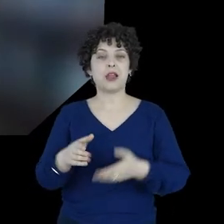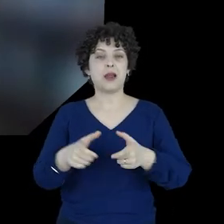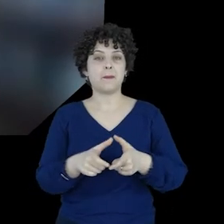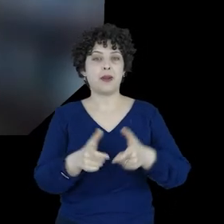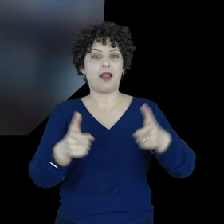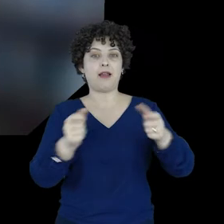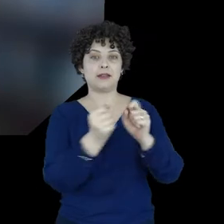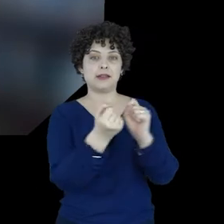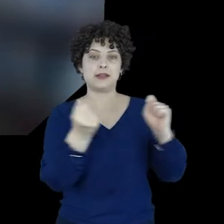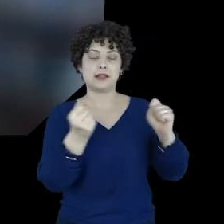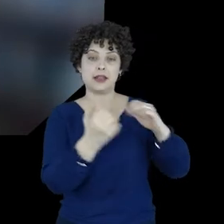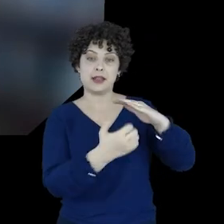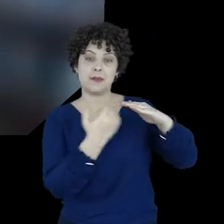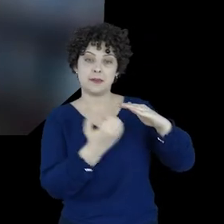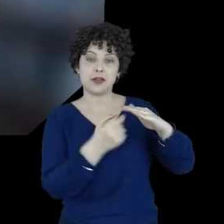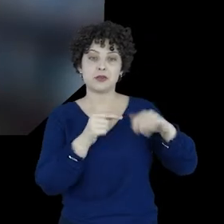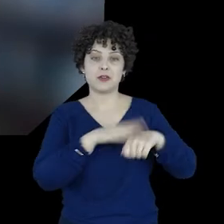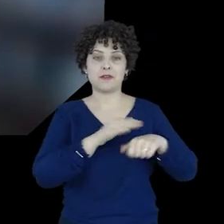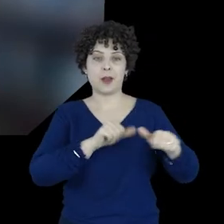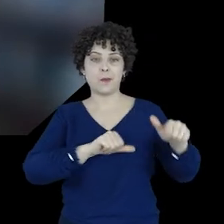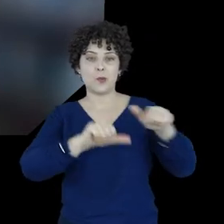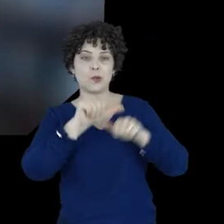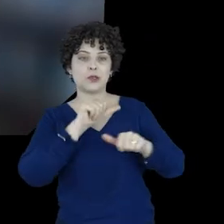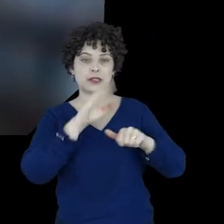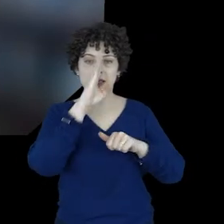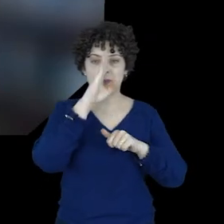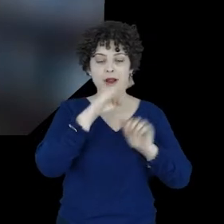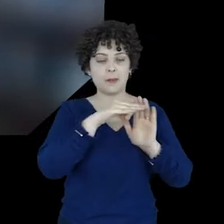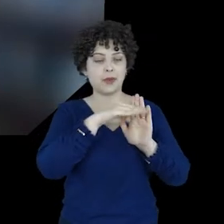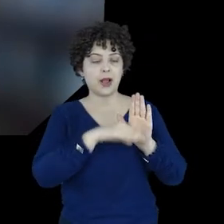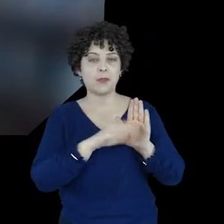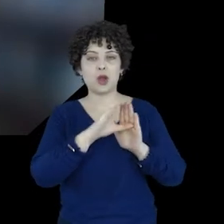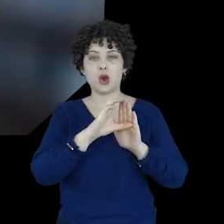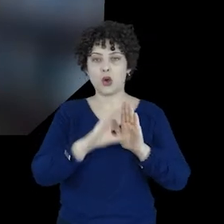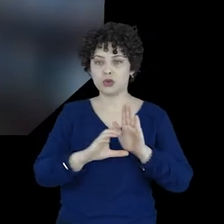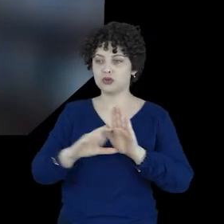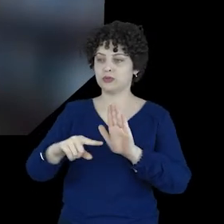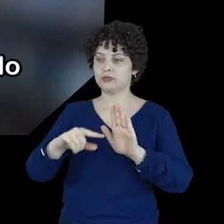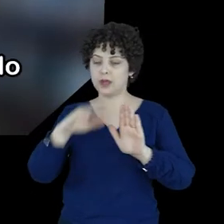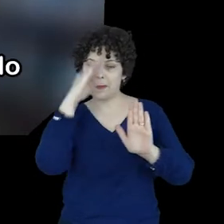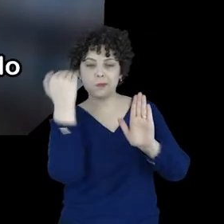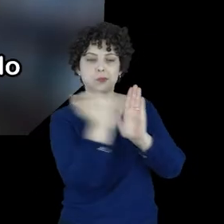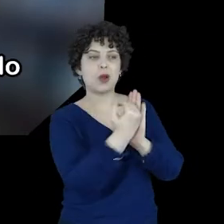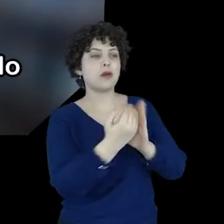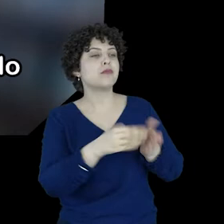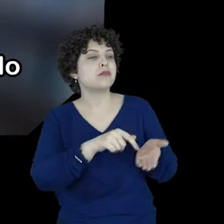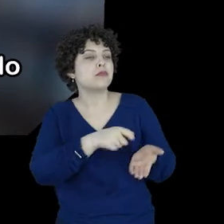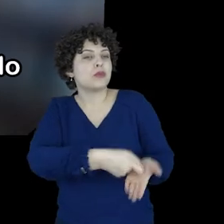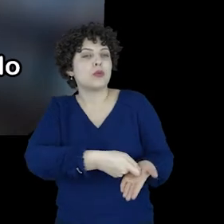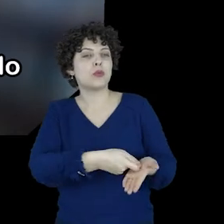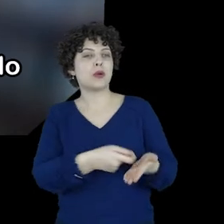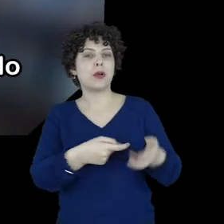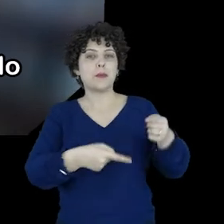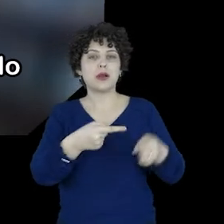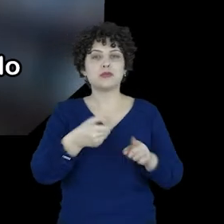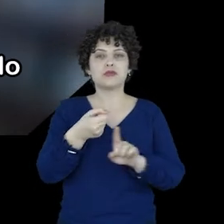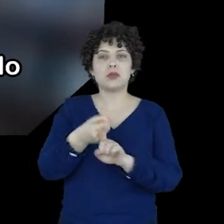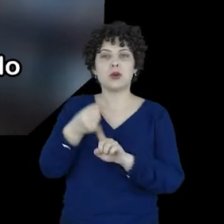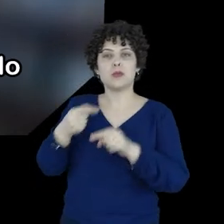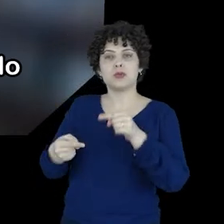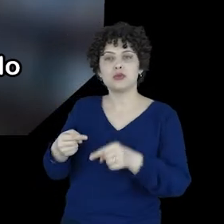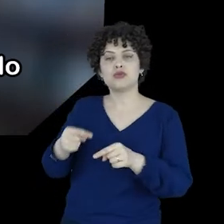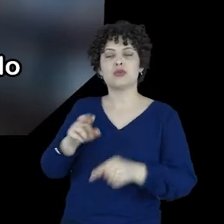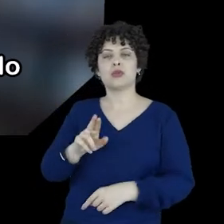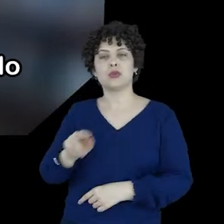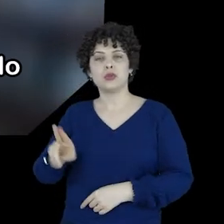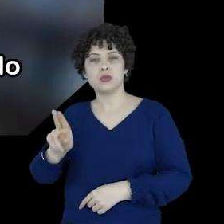force, several big tech companies made some key changes required by the code, And this impacted their policies, not just in the UK,